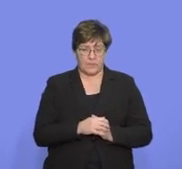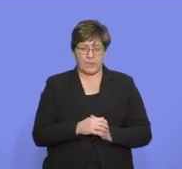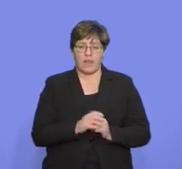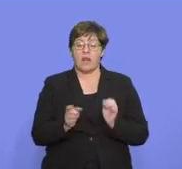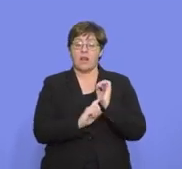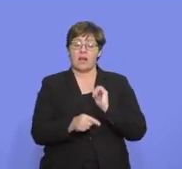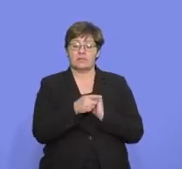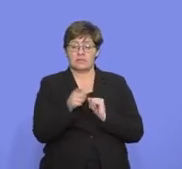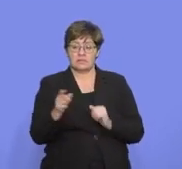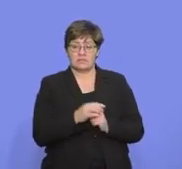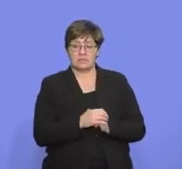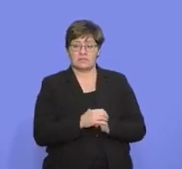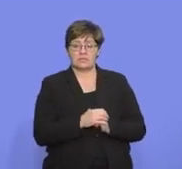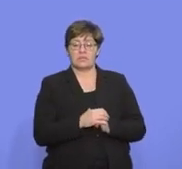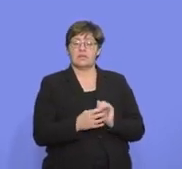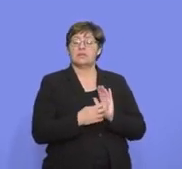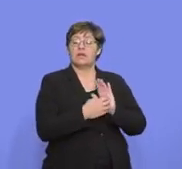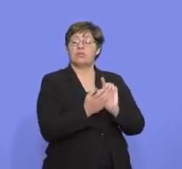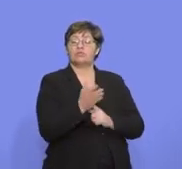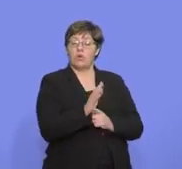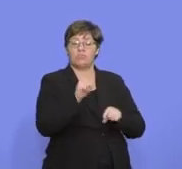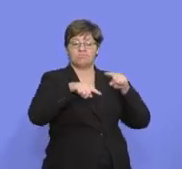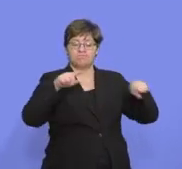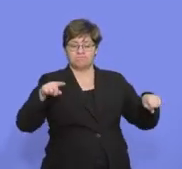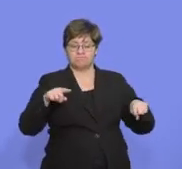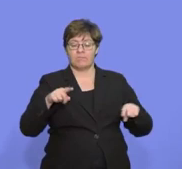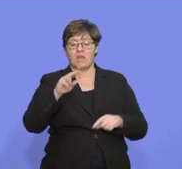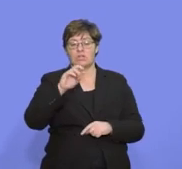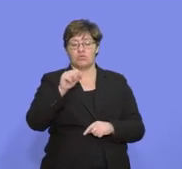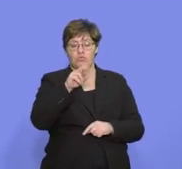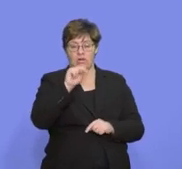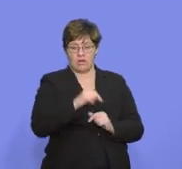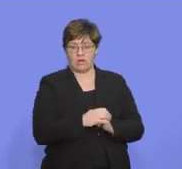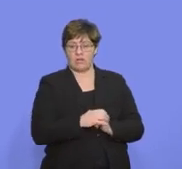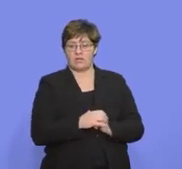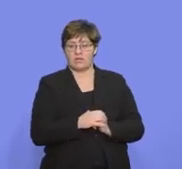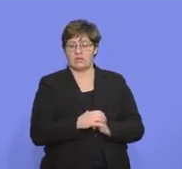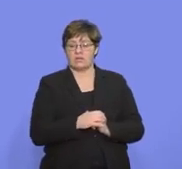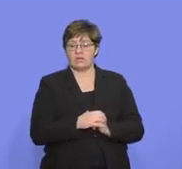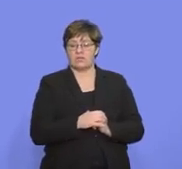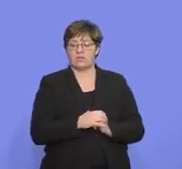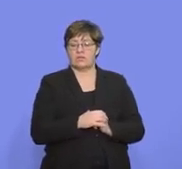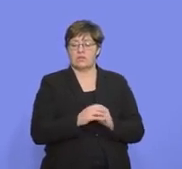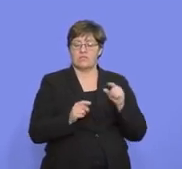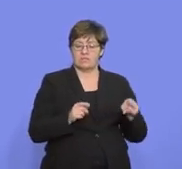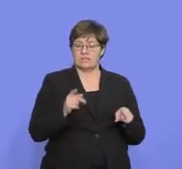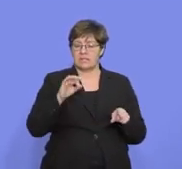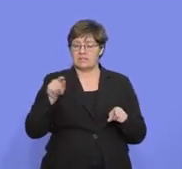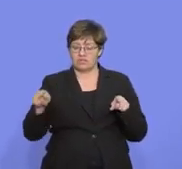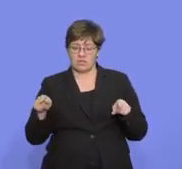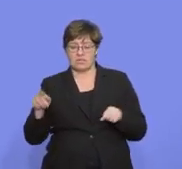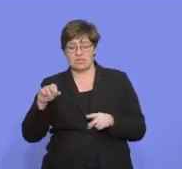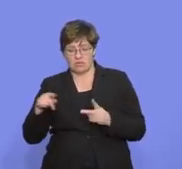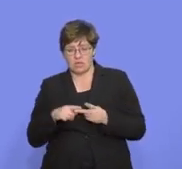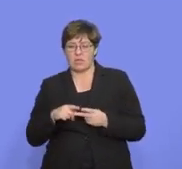And lastly, the diagram shows different neurons. You'll see here, there's the sensory, the motor,